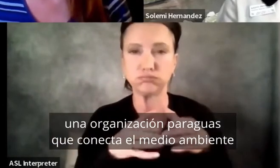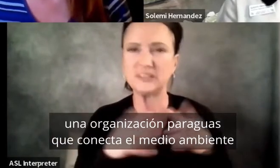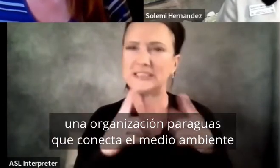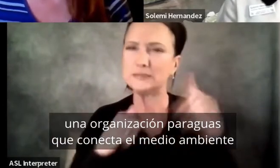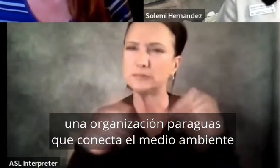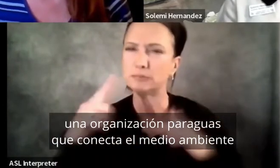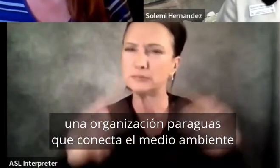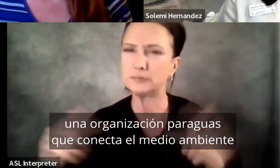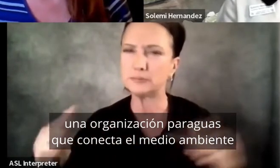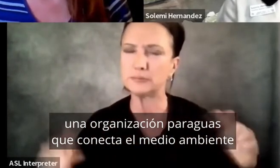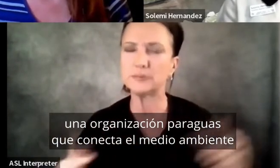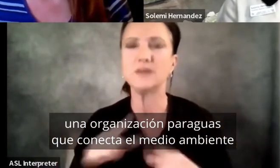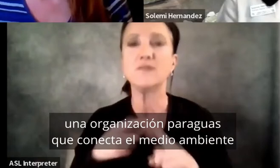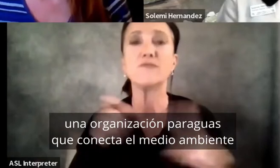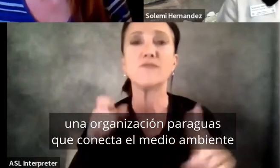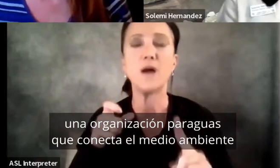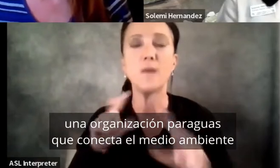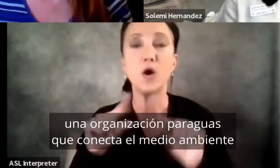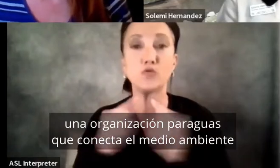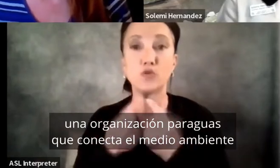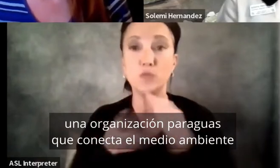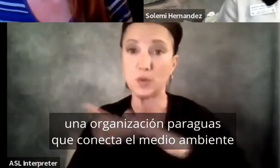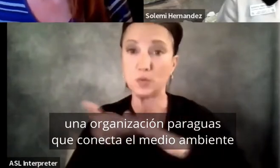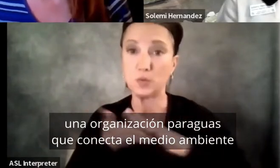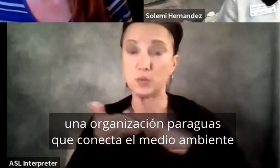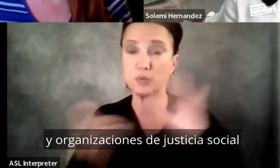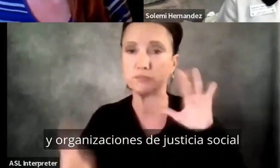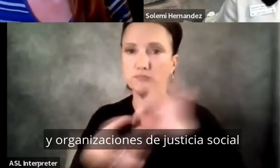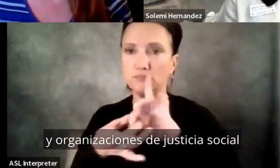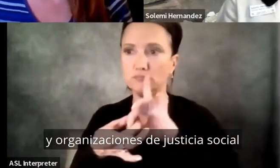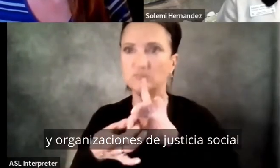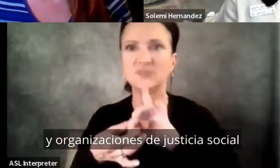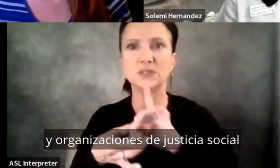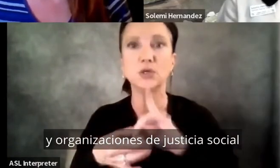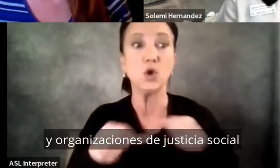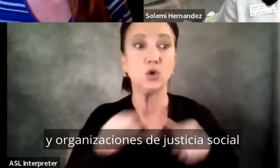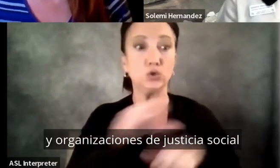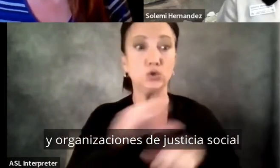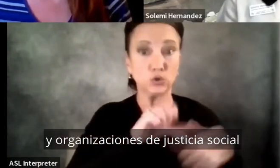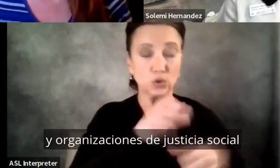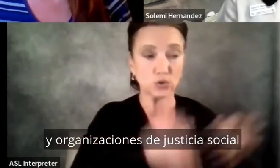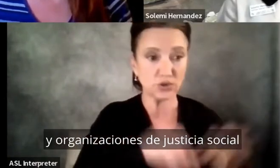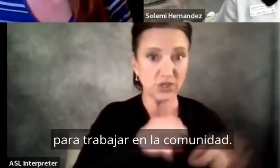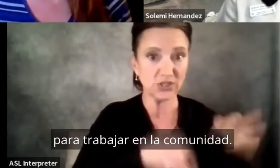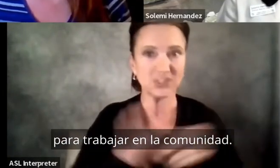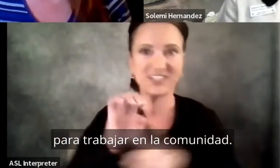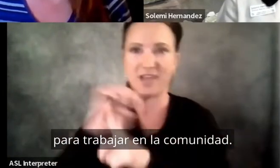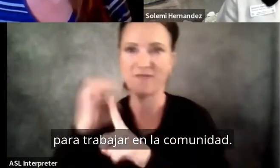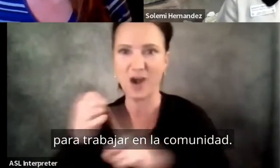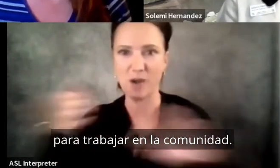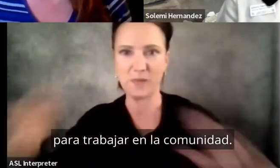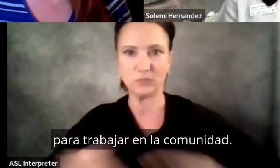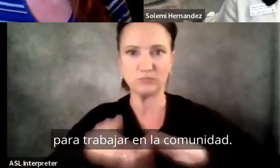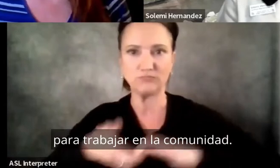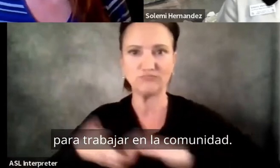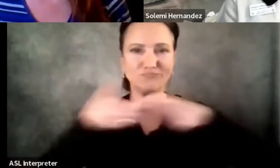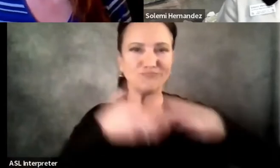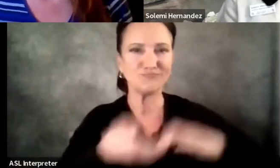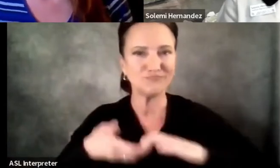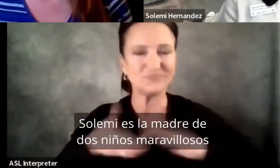an umbrella organization that connects environmental and social justice organizations to work in the